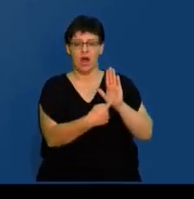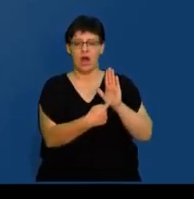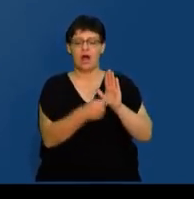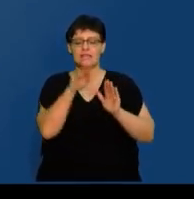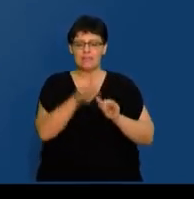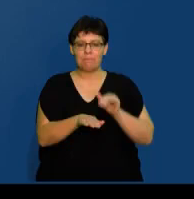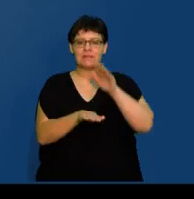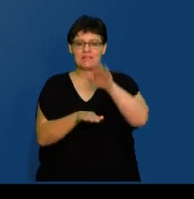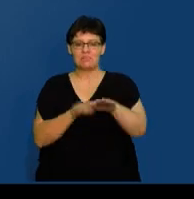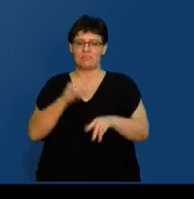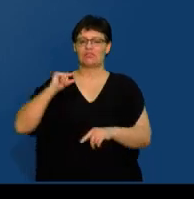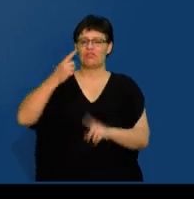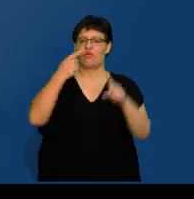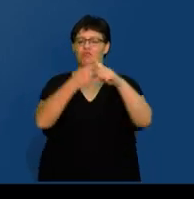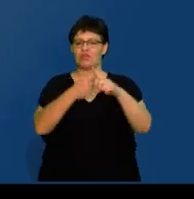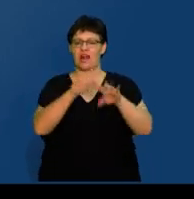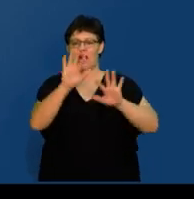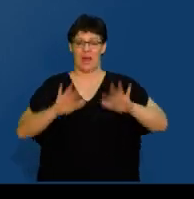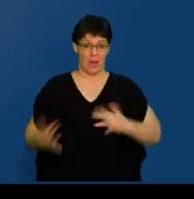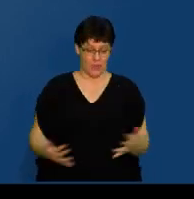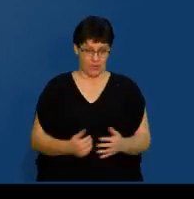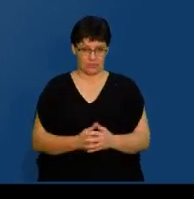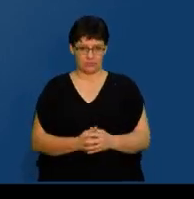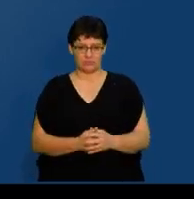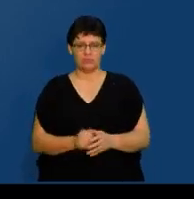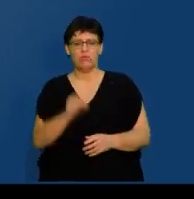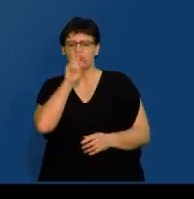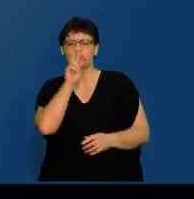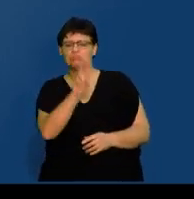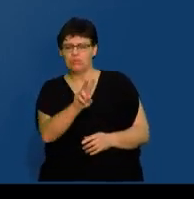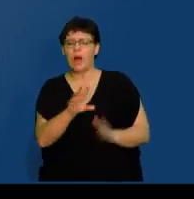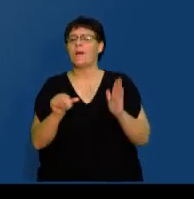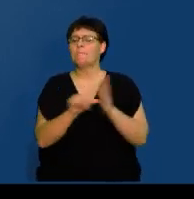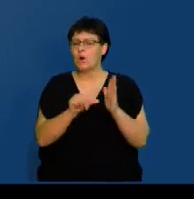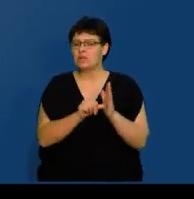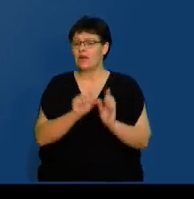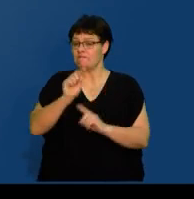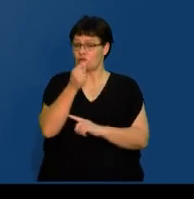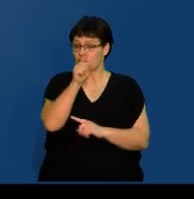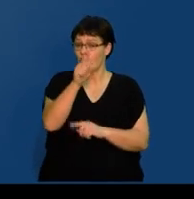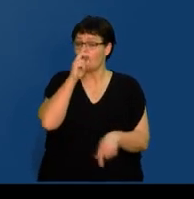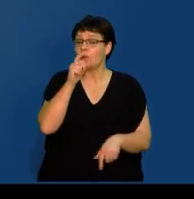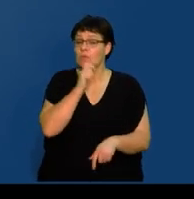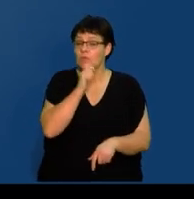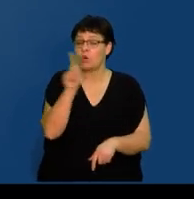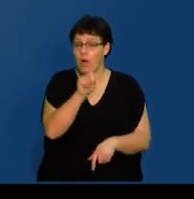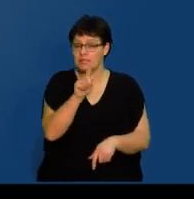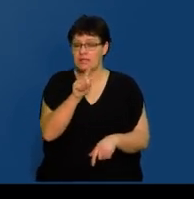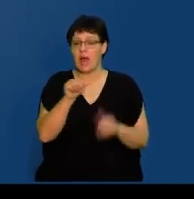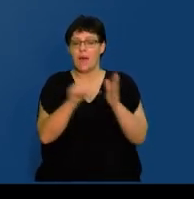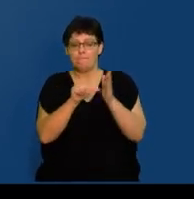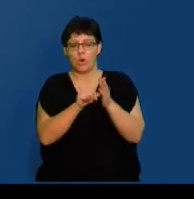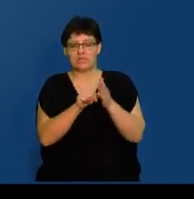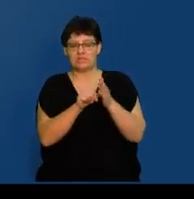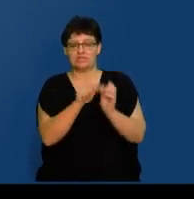how to lay out a genetic cross. So when solving a genetic cross, it's important that we first use the allocated key. And